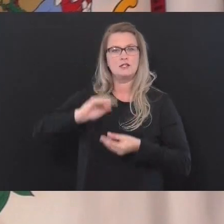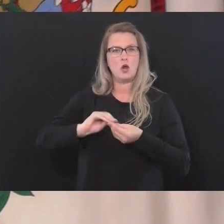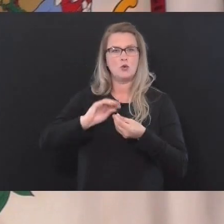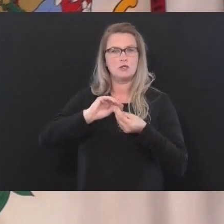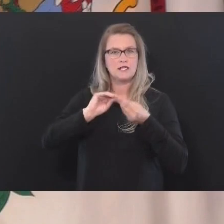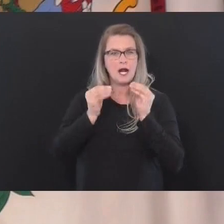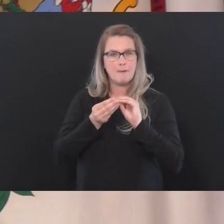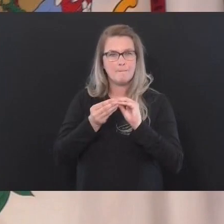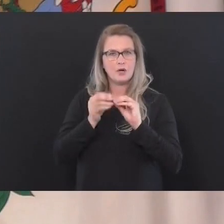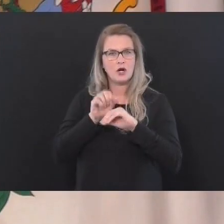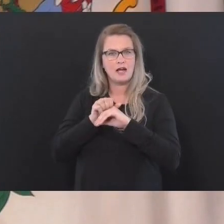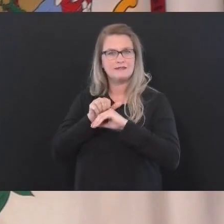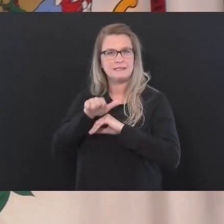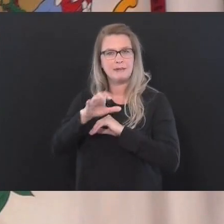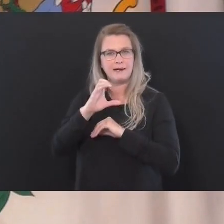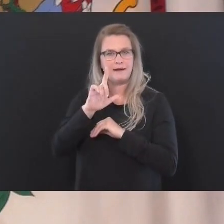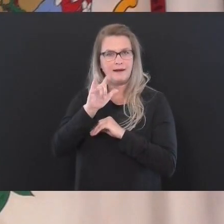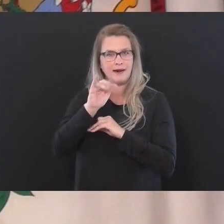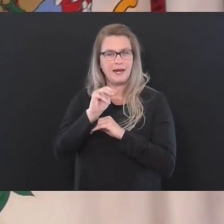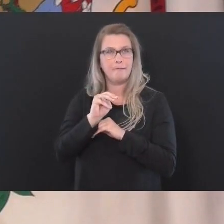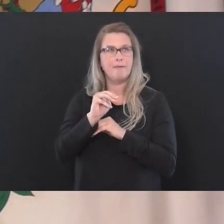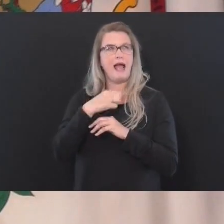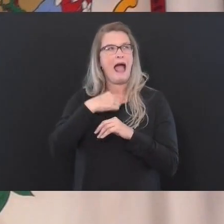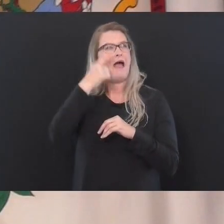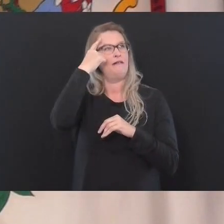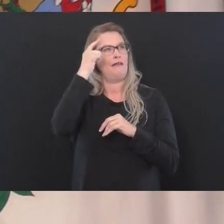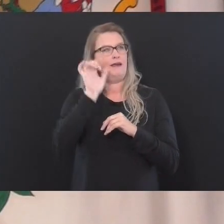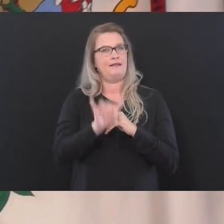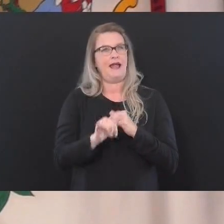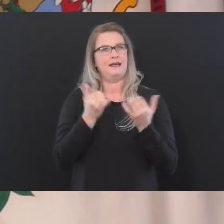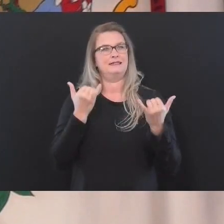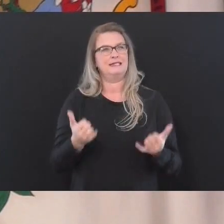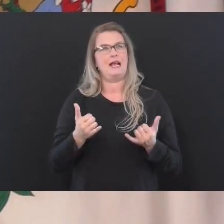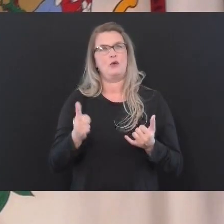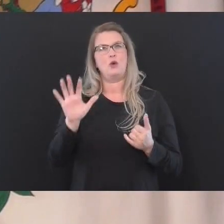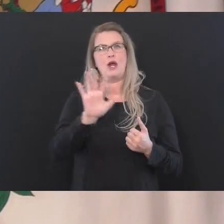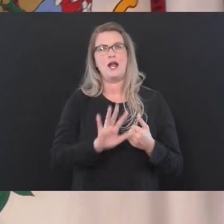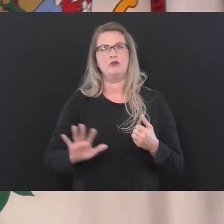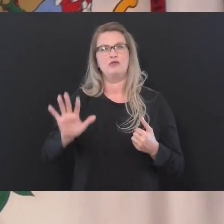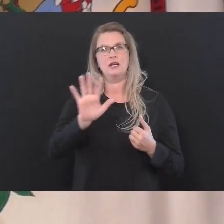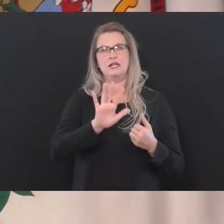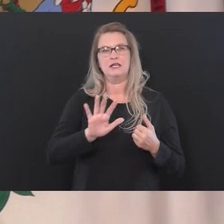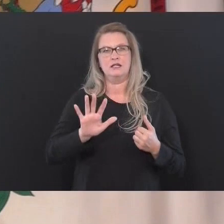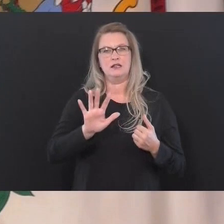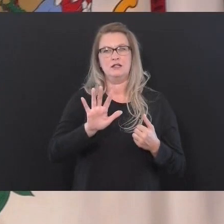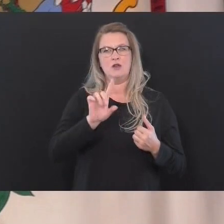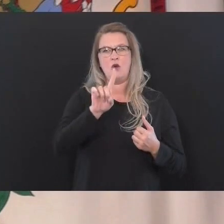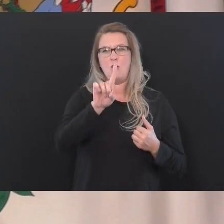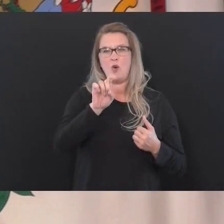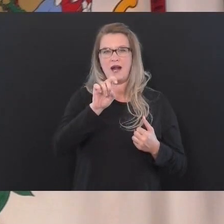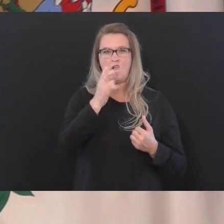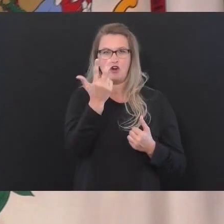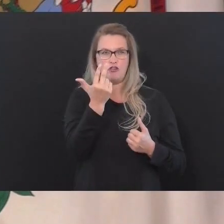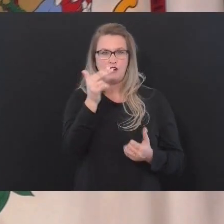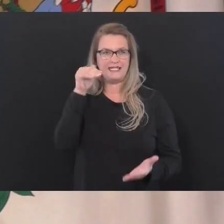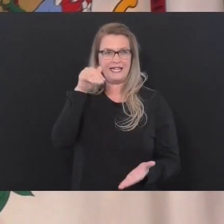of submitted claims. I think the total number now is somewhere around 113,000.